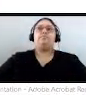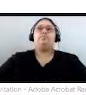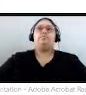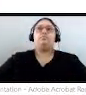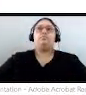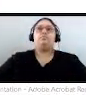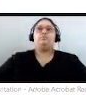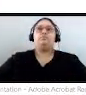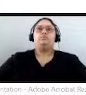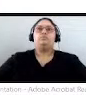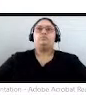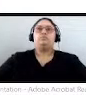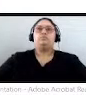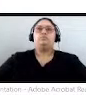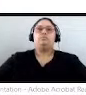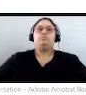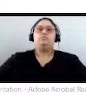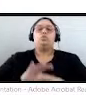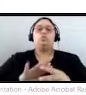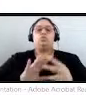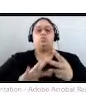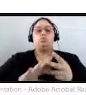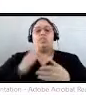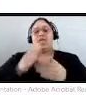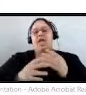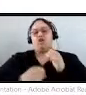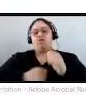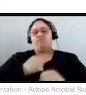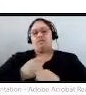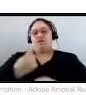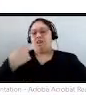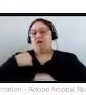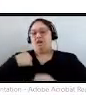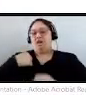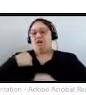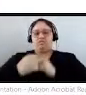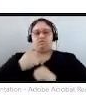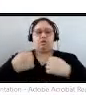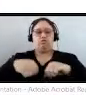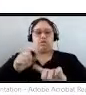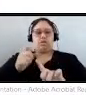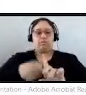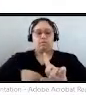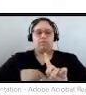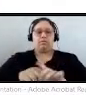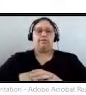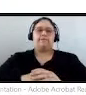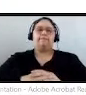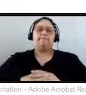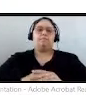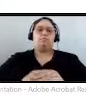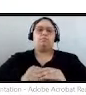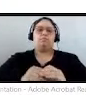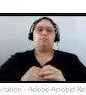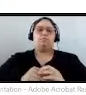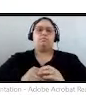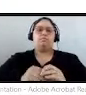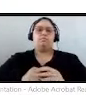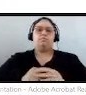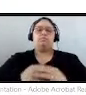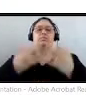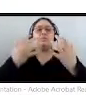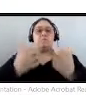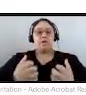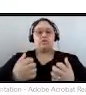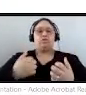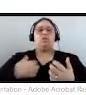Towards the end of the year last year, the chairpersons, we had the budget that we placed,